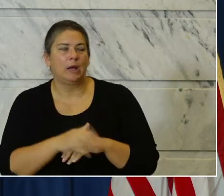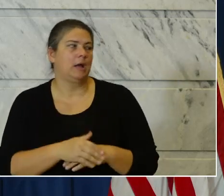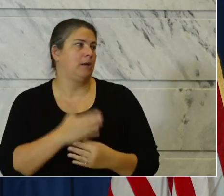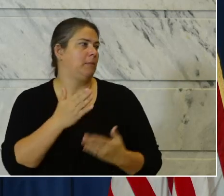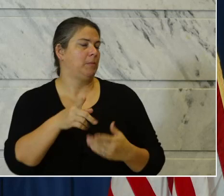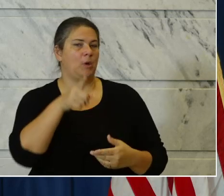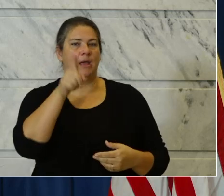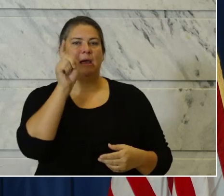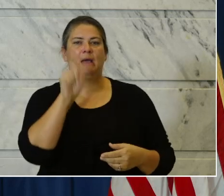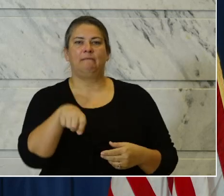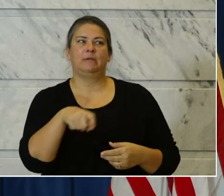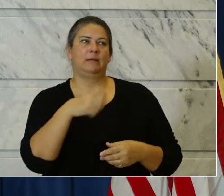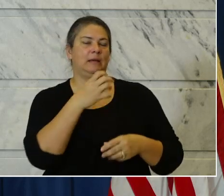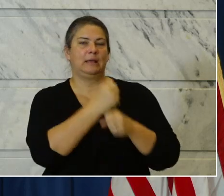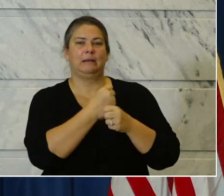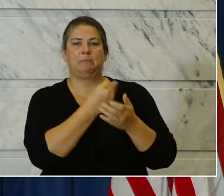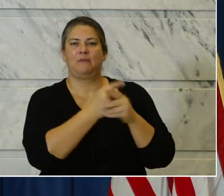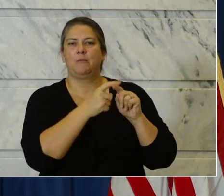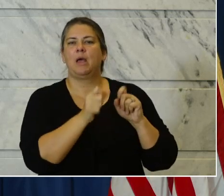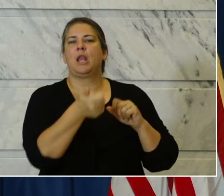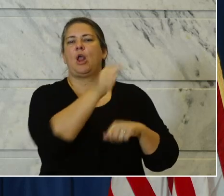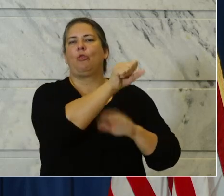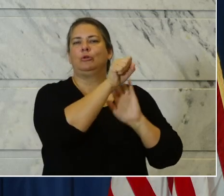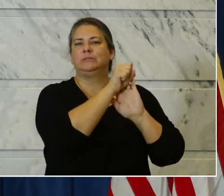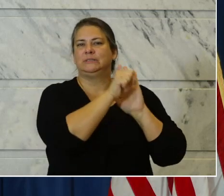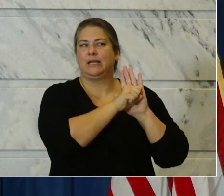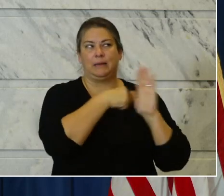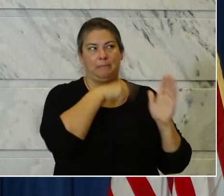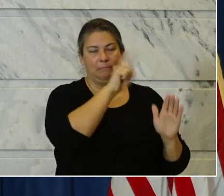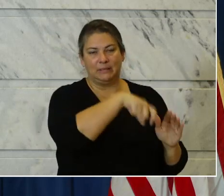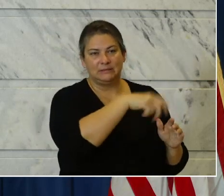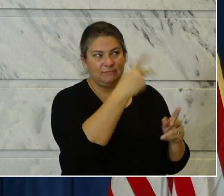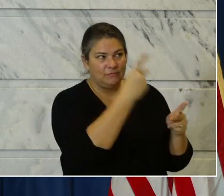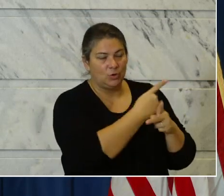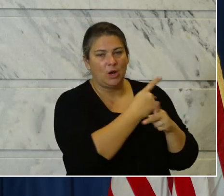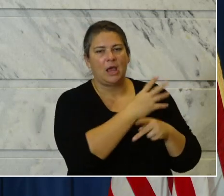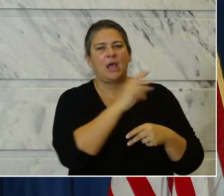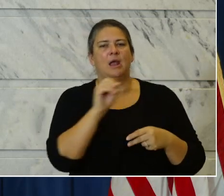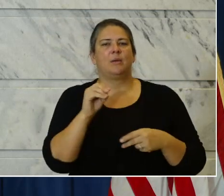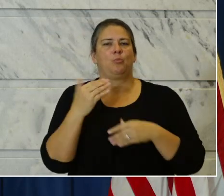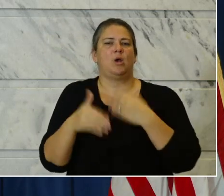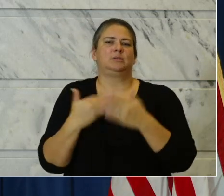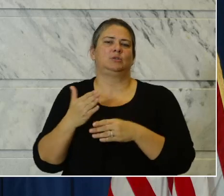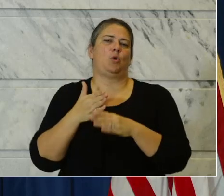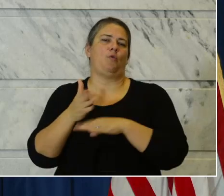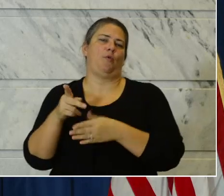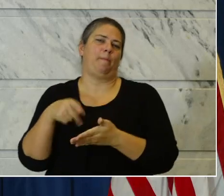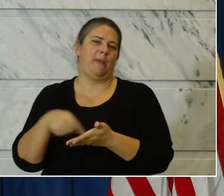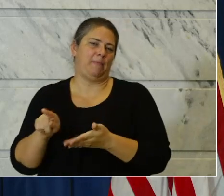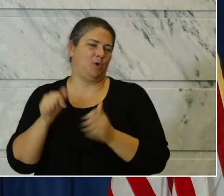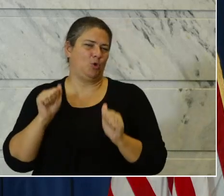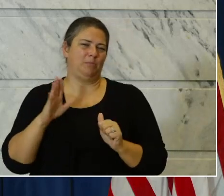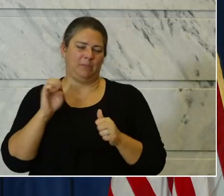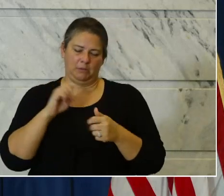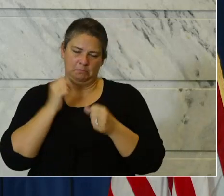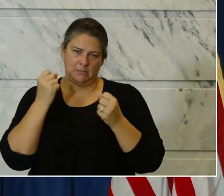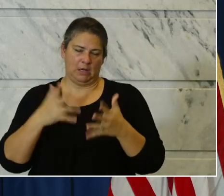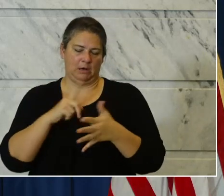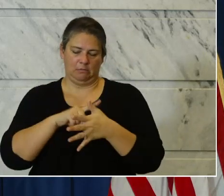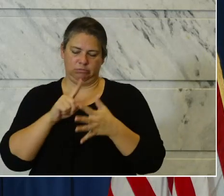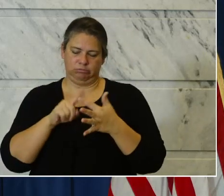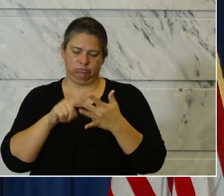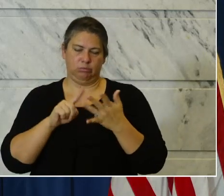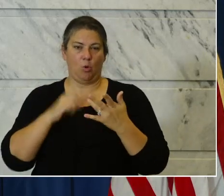wages from another state, or we might have to process overpayments and offsets. So there can be a lot of reasons why that